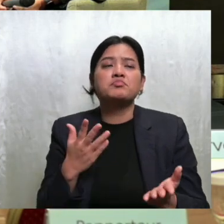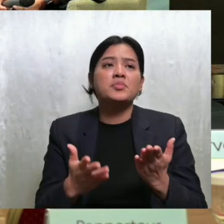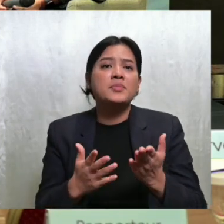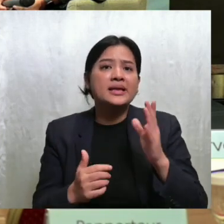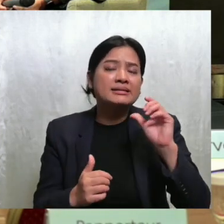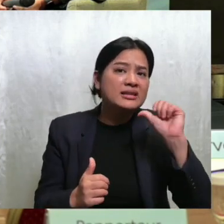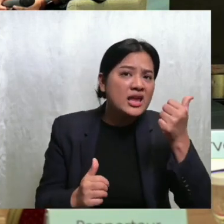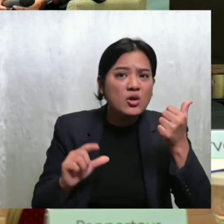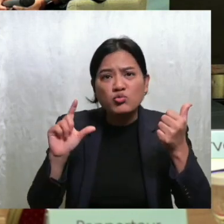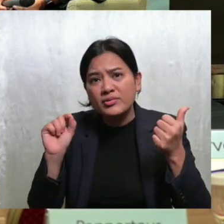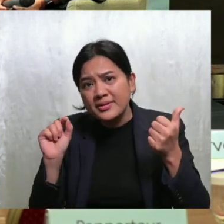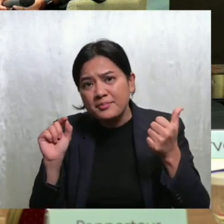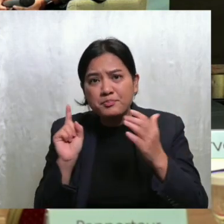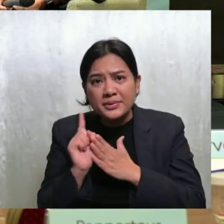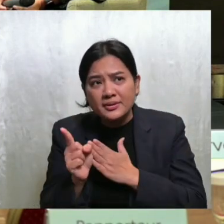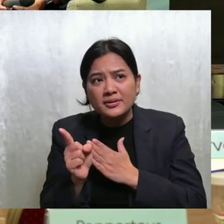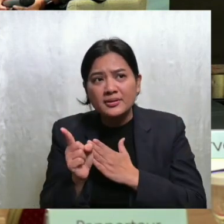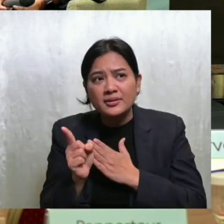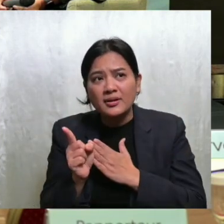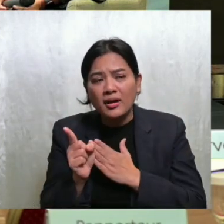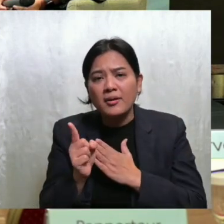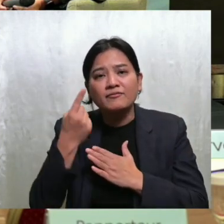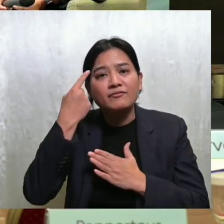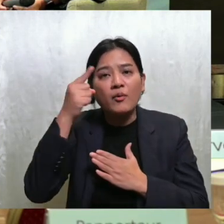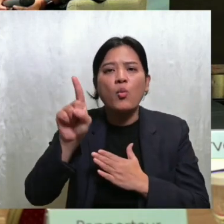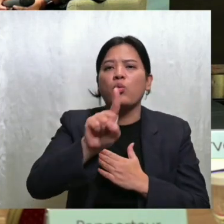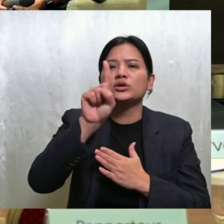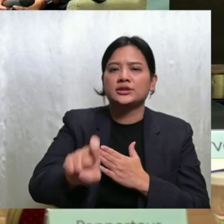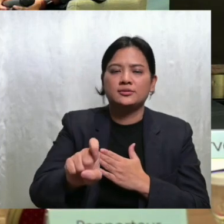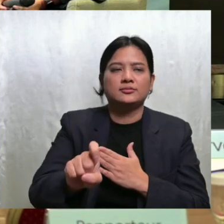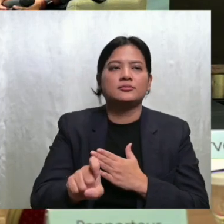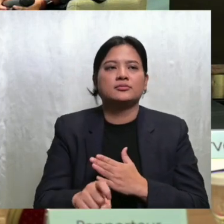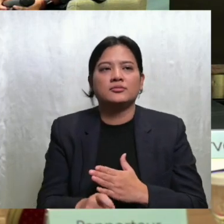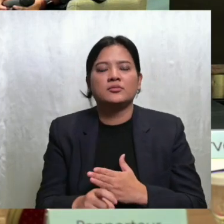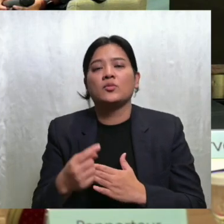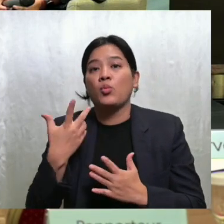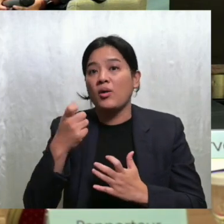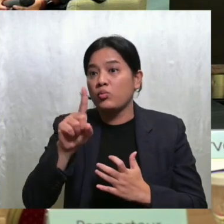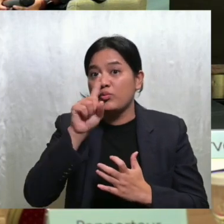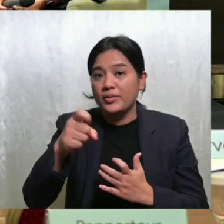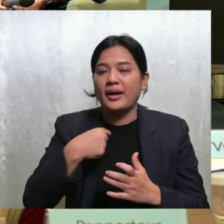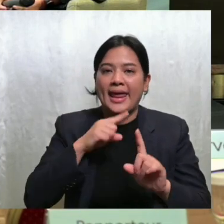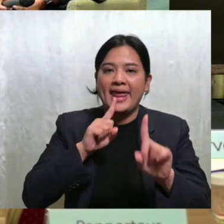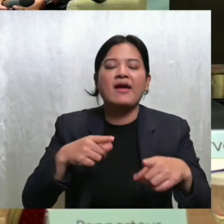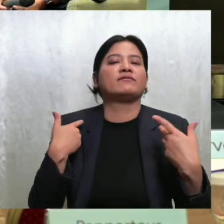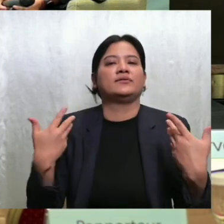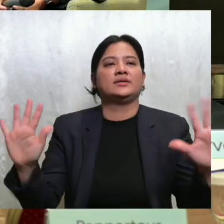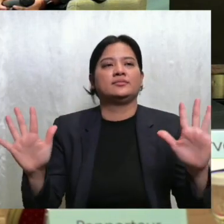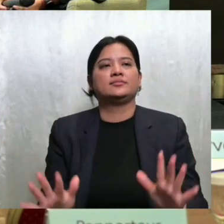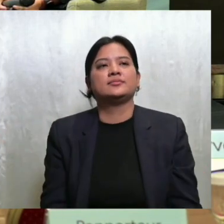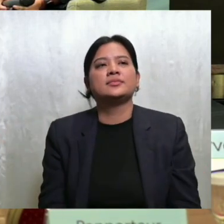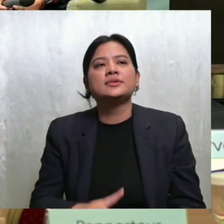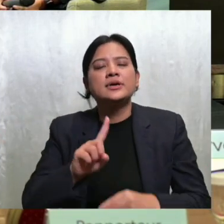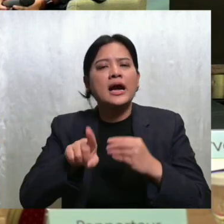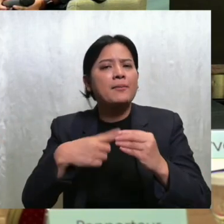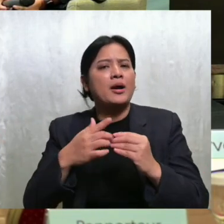So really, like I started off by saying at the beginning, there are different types of technologies that have been really harnessed through